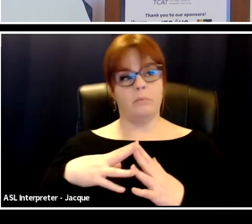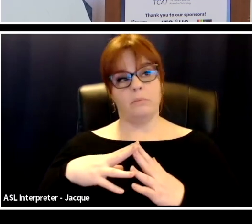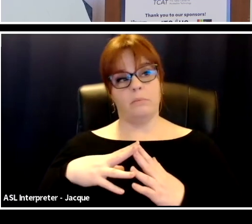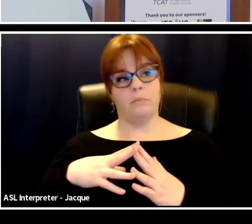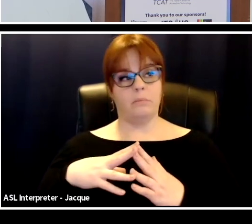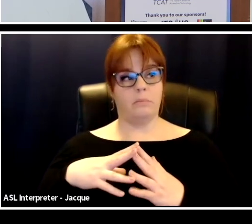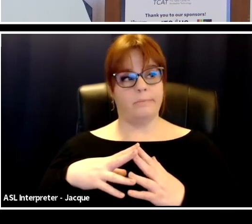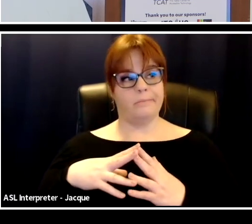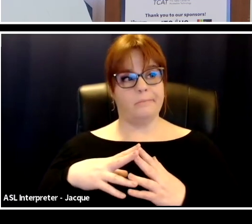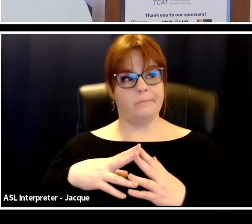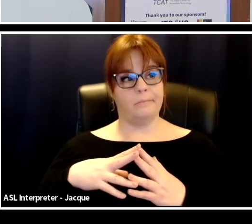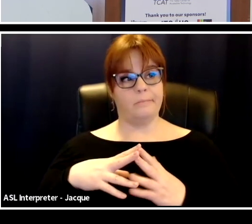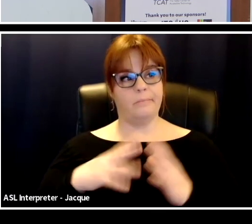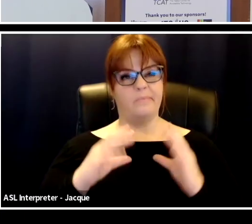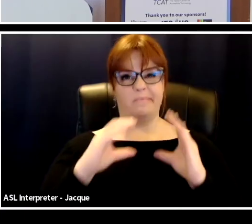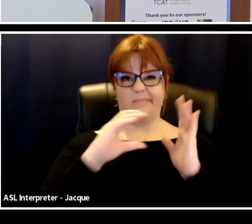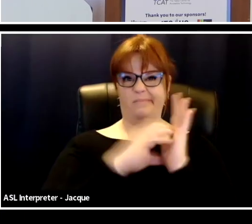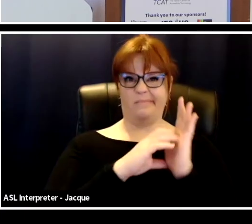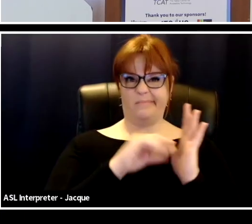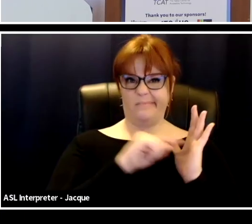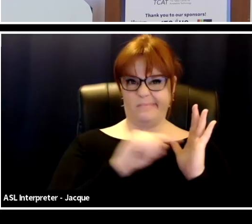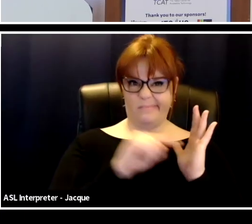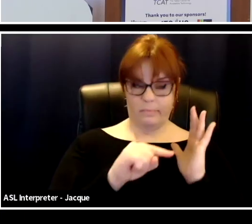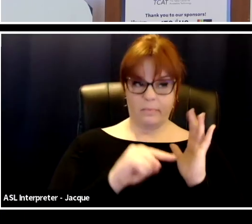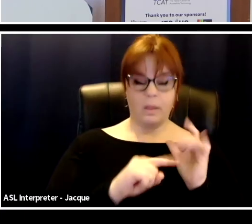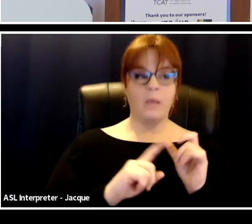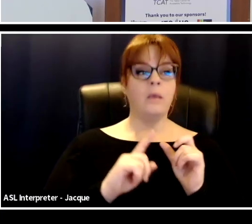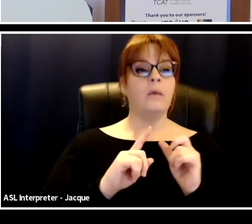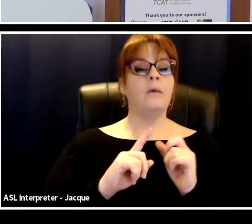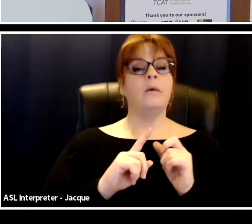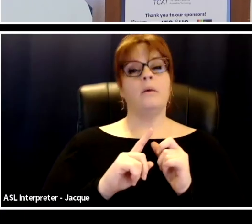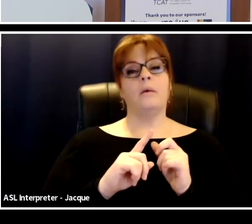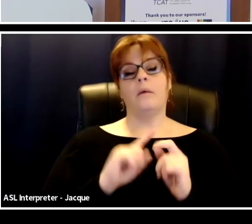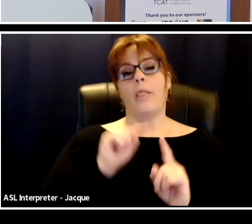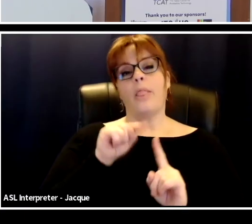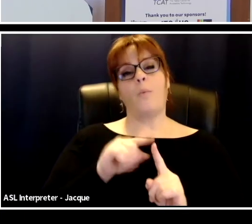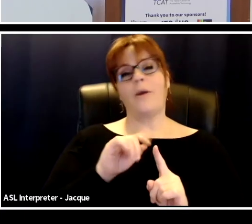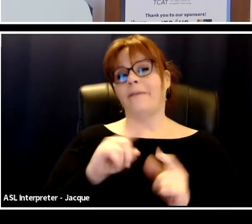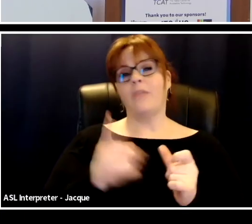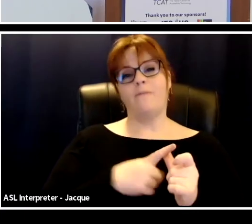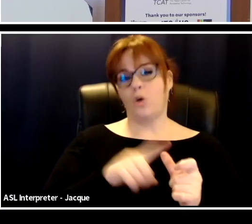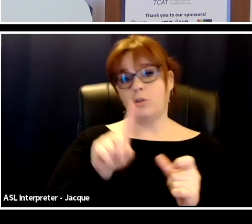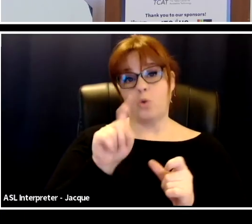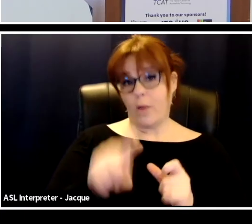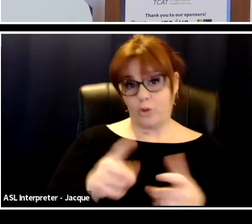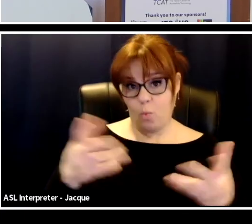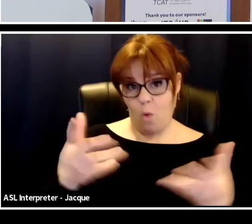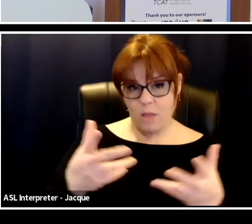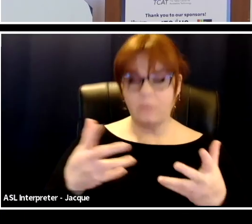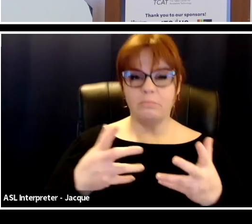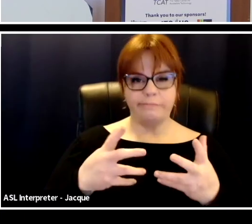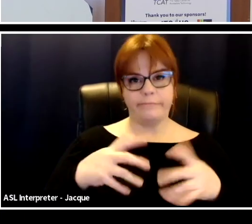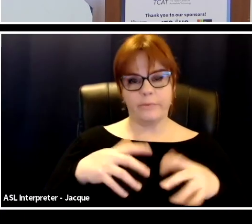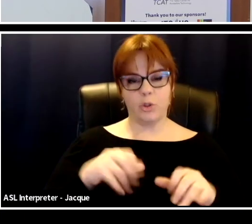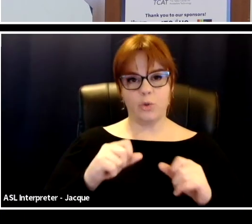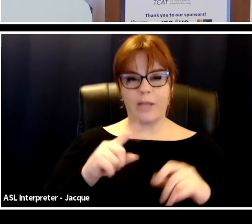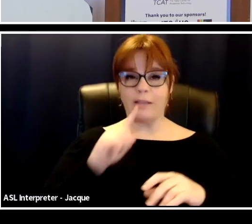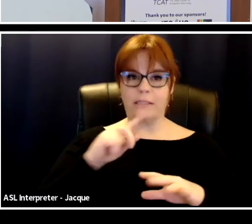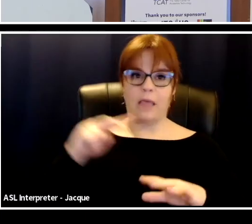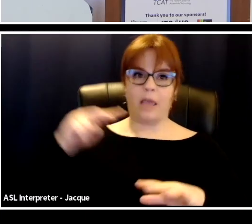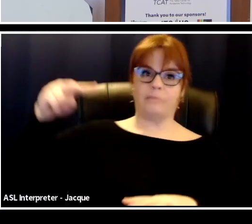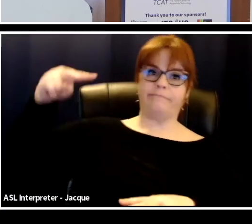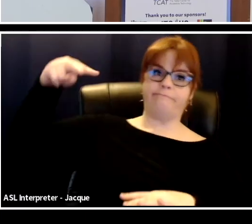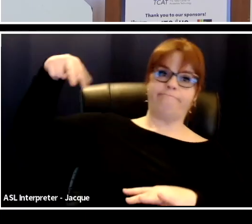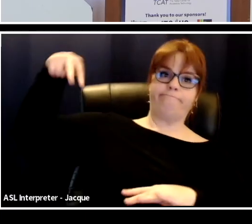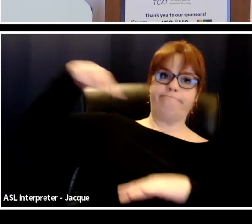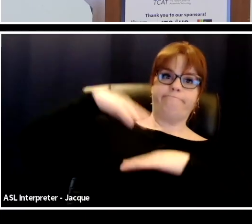kind of this section here. And the kind of first, the point of this first question is to take like a quick 30,000 foot sanity check. You know, if